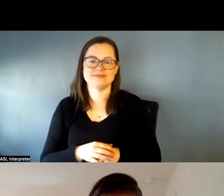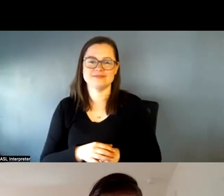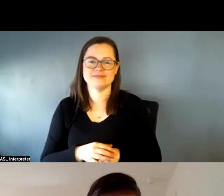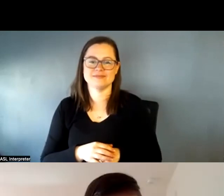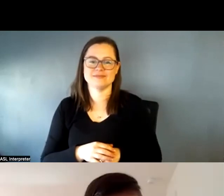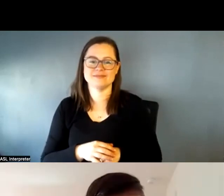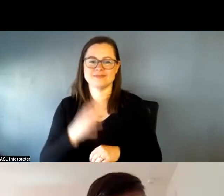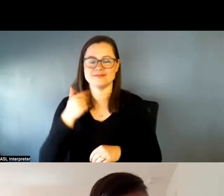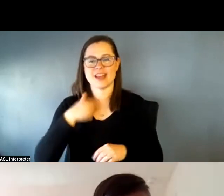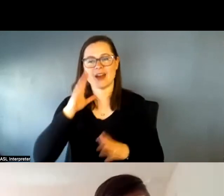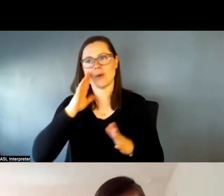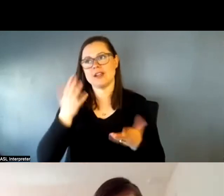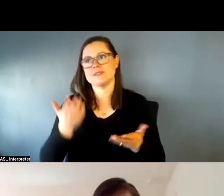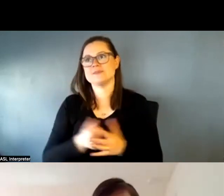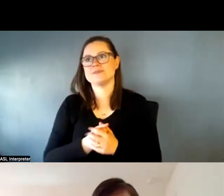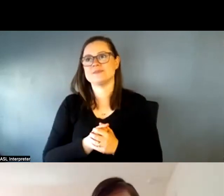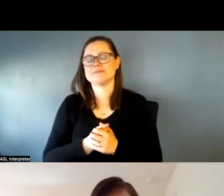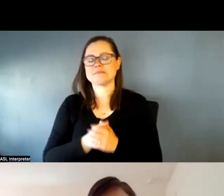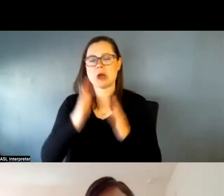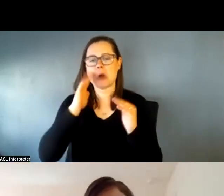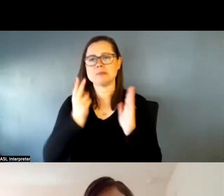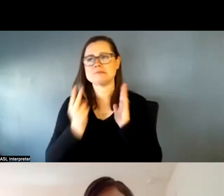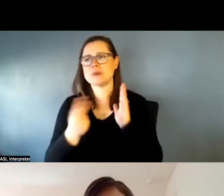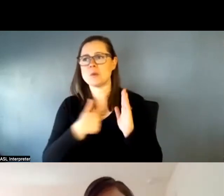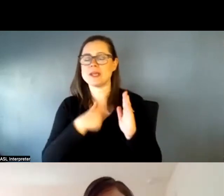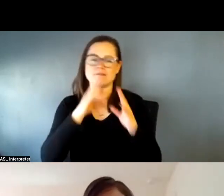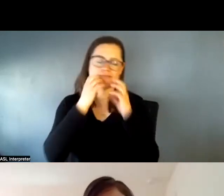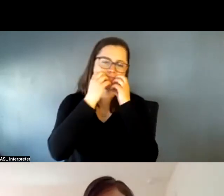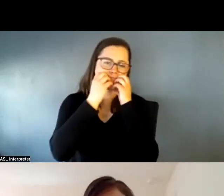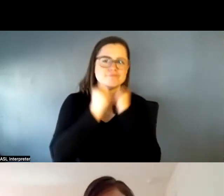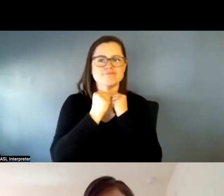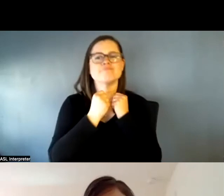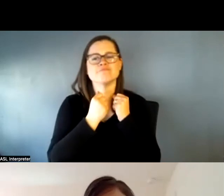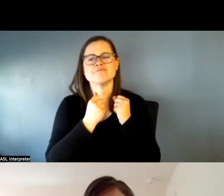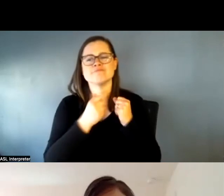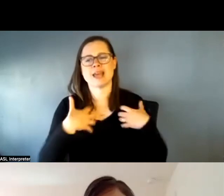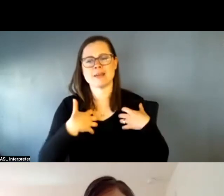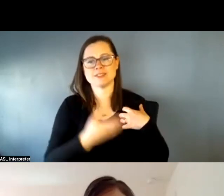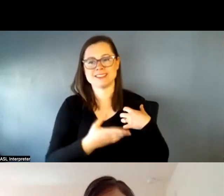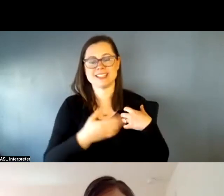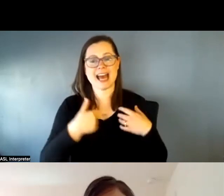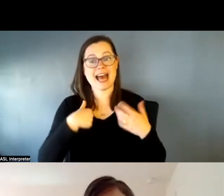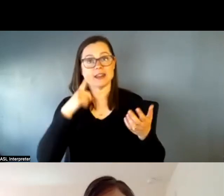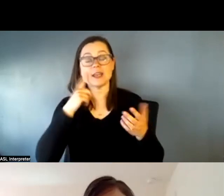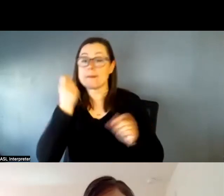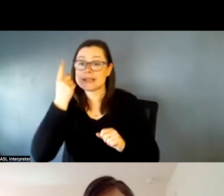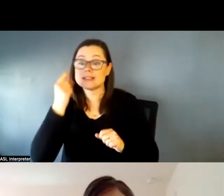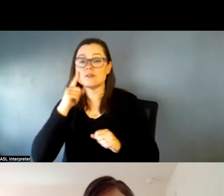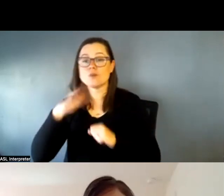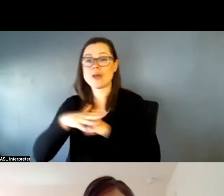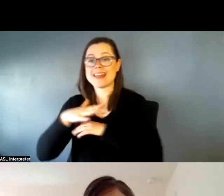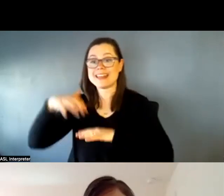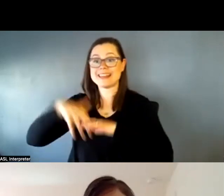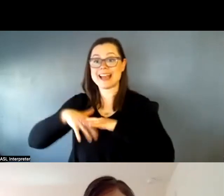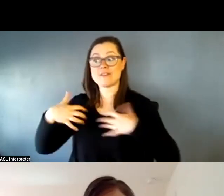so I would hope that we, can treasure. I think it makes sense perhaps to treasure the native animals